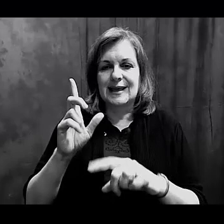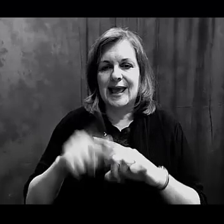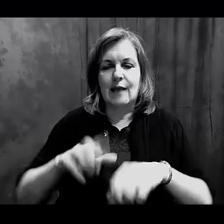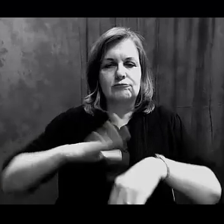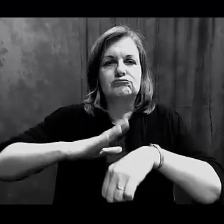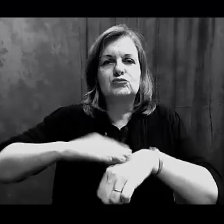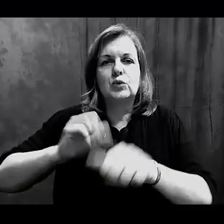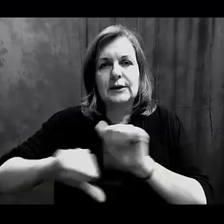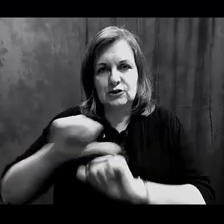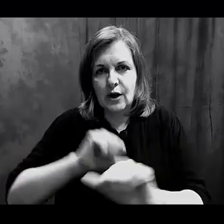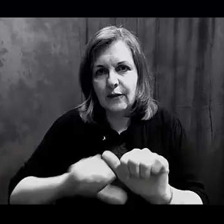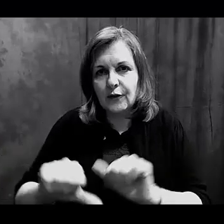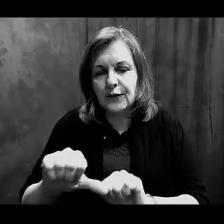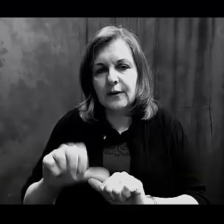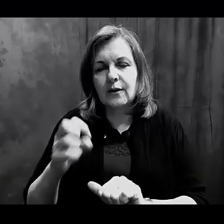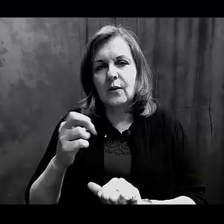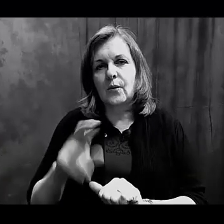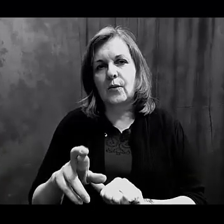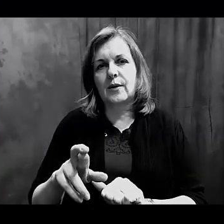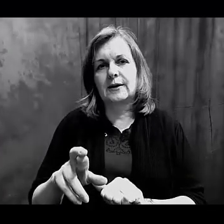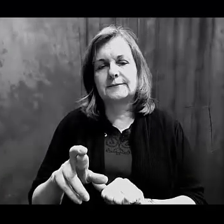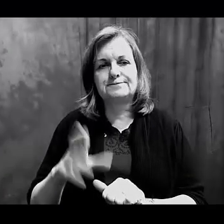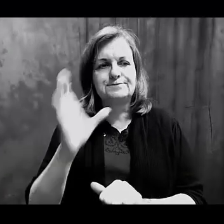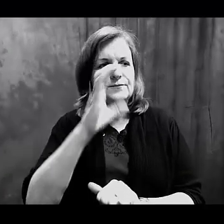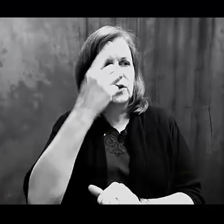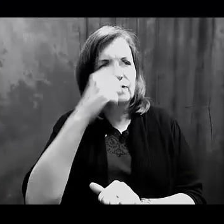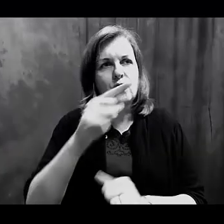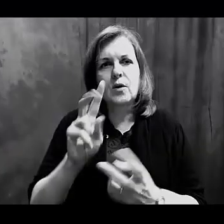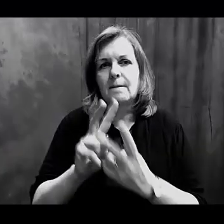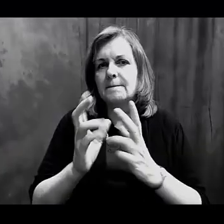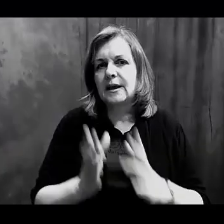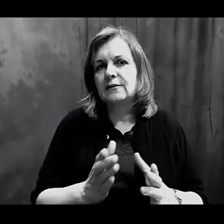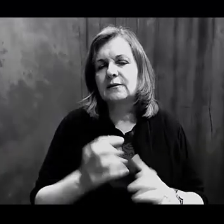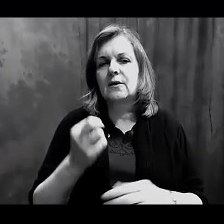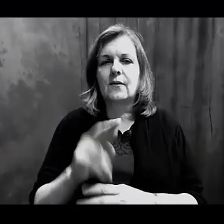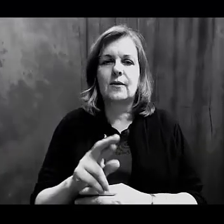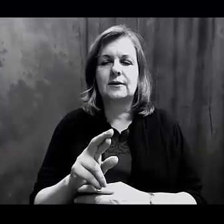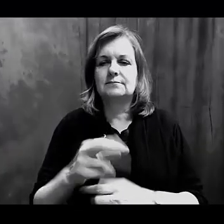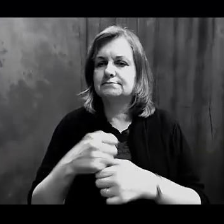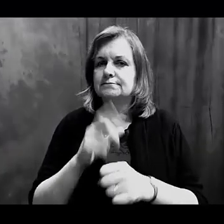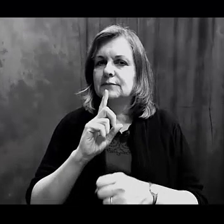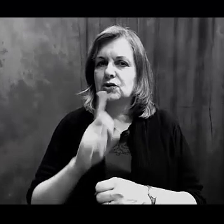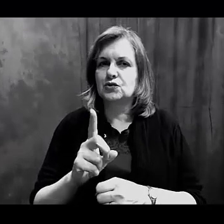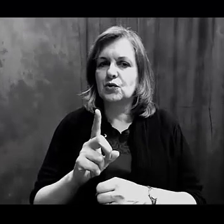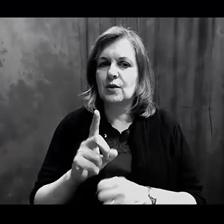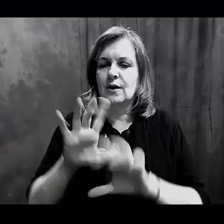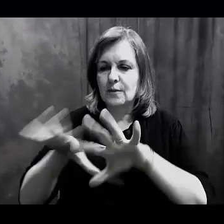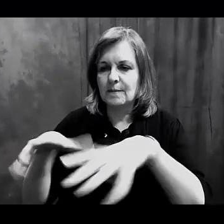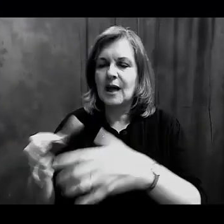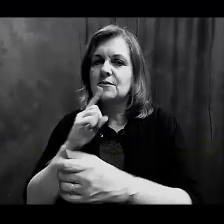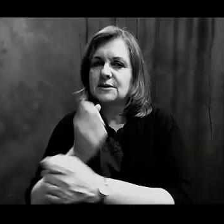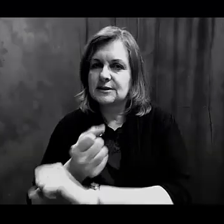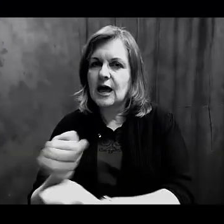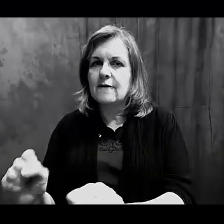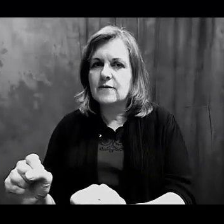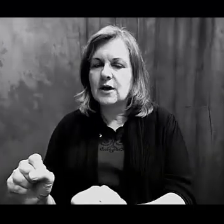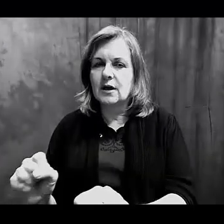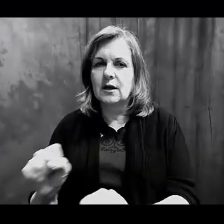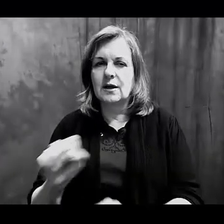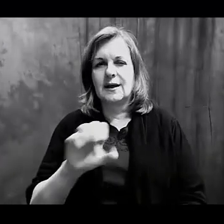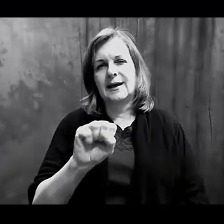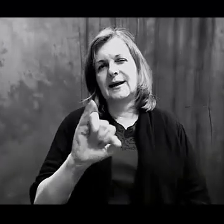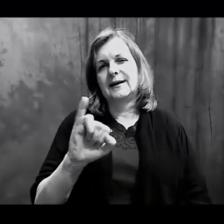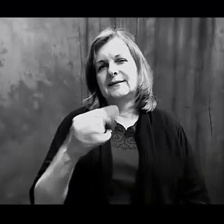organisms to warn each other, to look for mates, to make sure that the population is